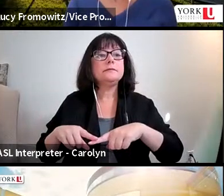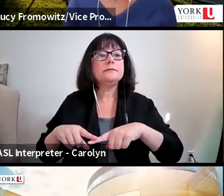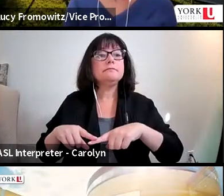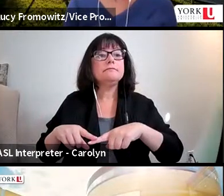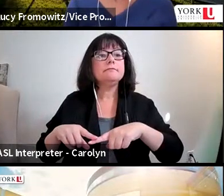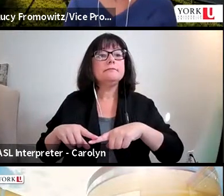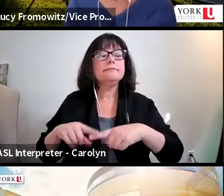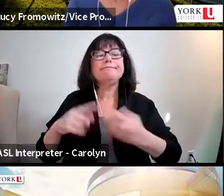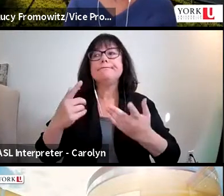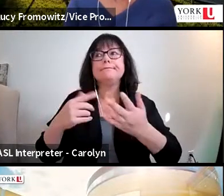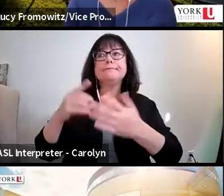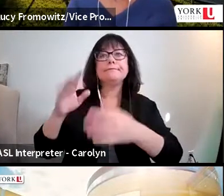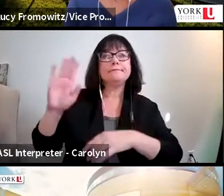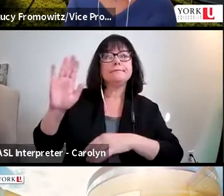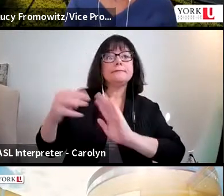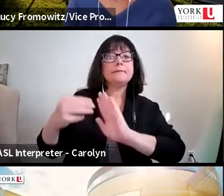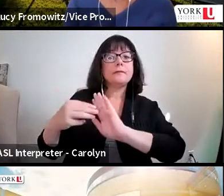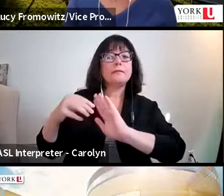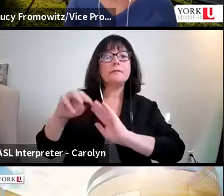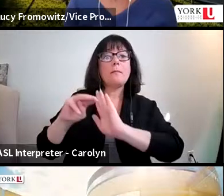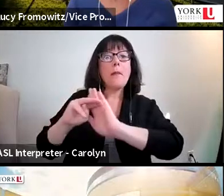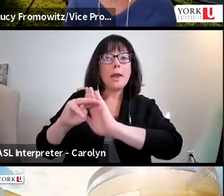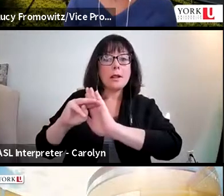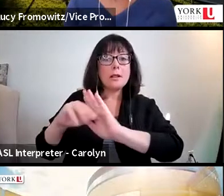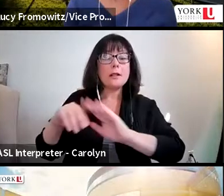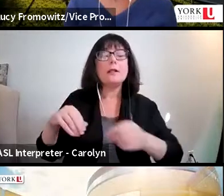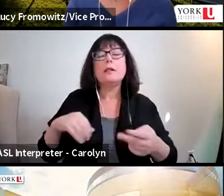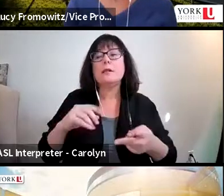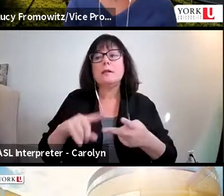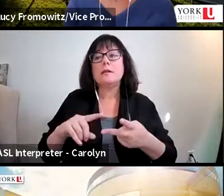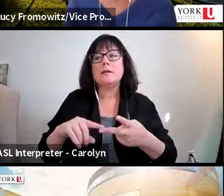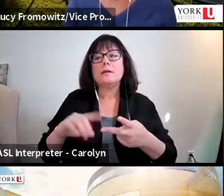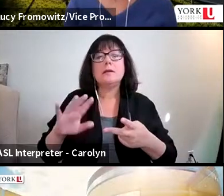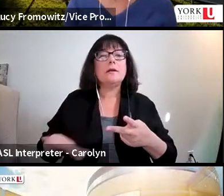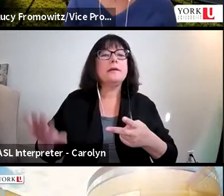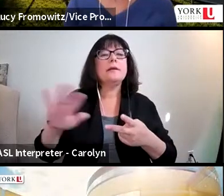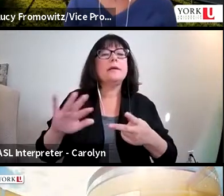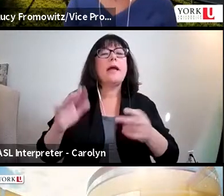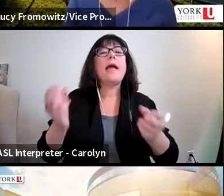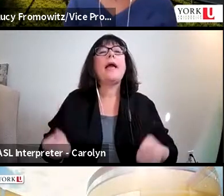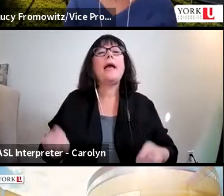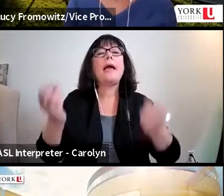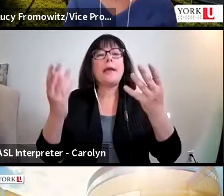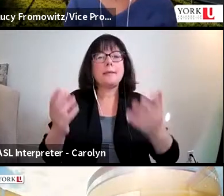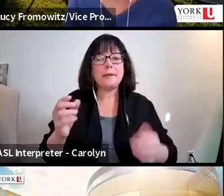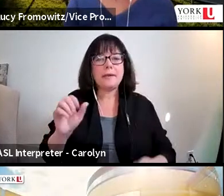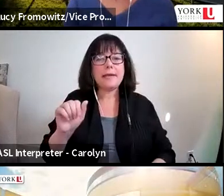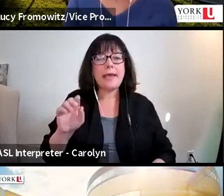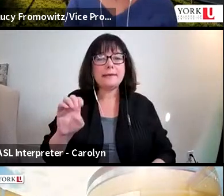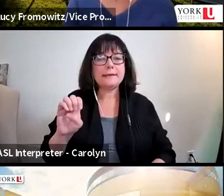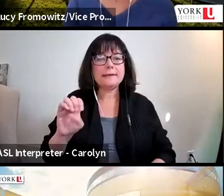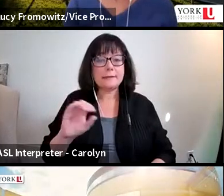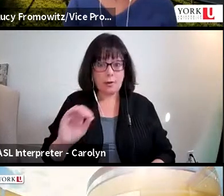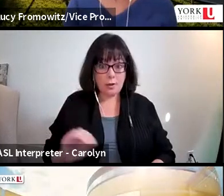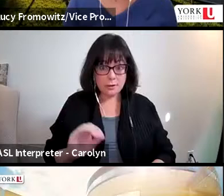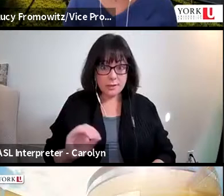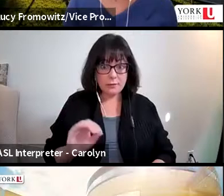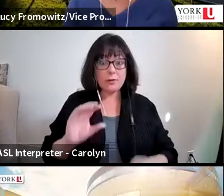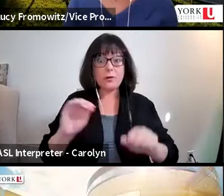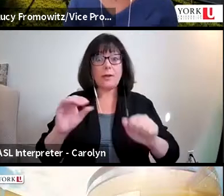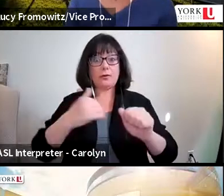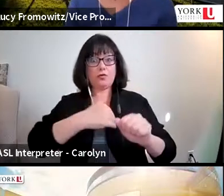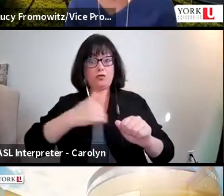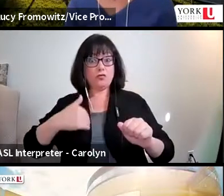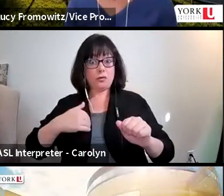modeling, the number of cases, how things are going in the City of Toronto and in the province. You'll be aware that the